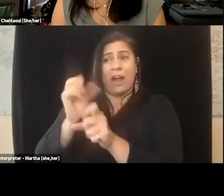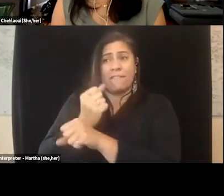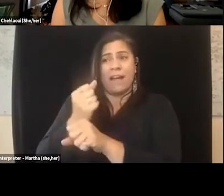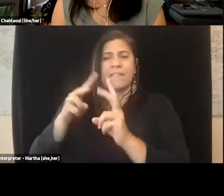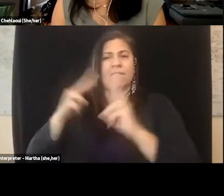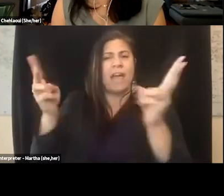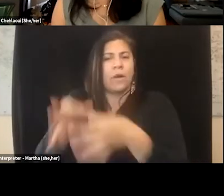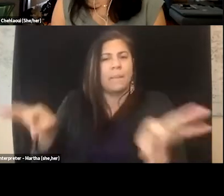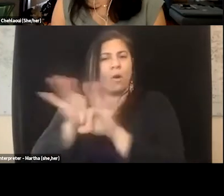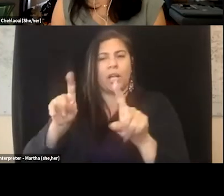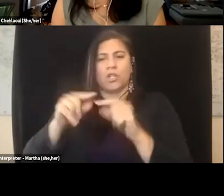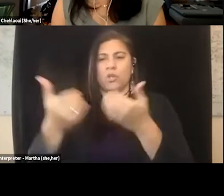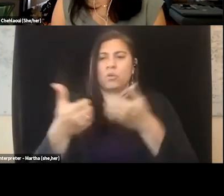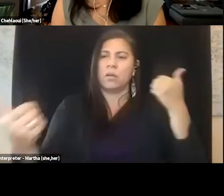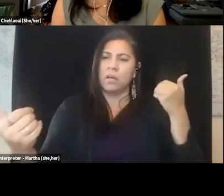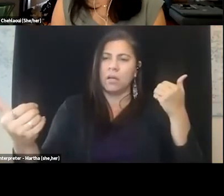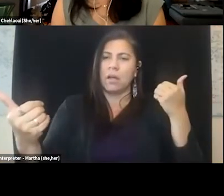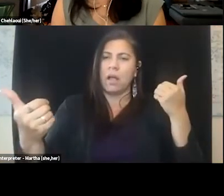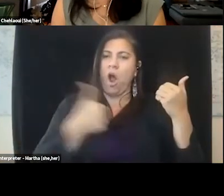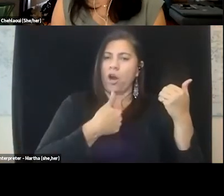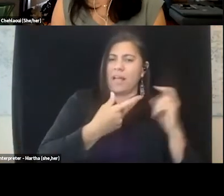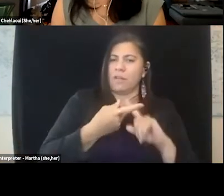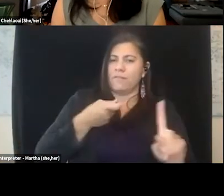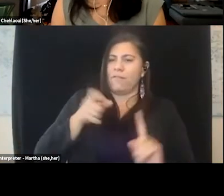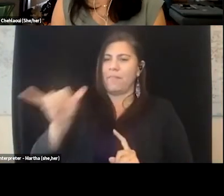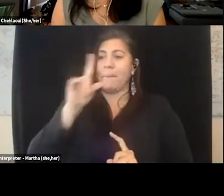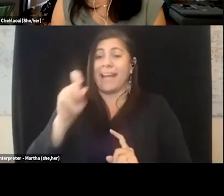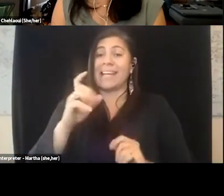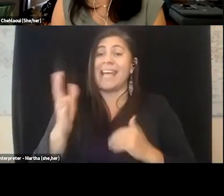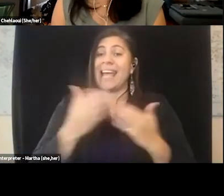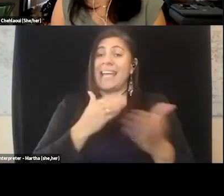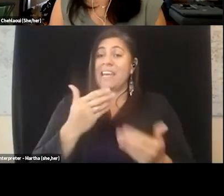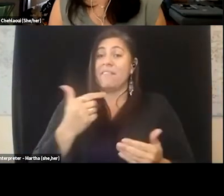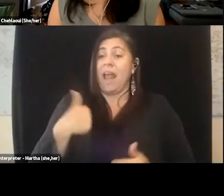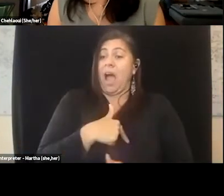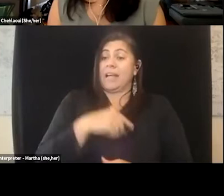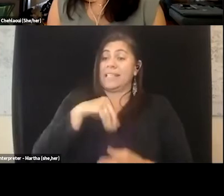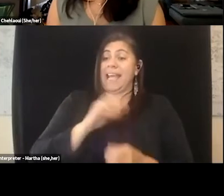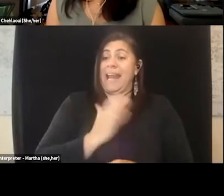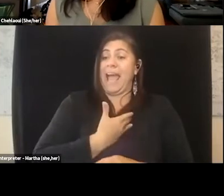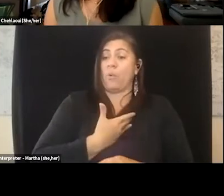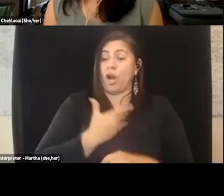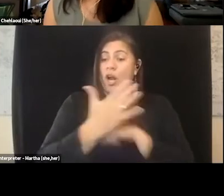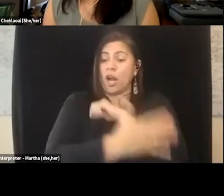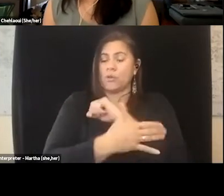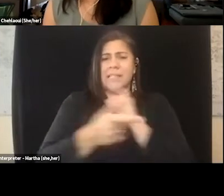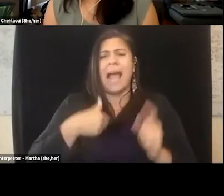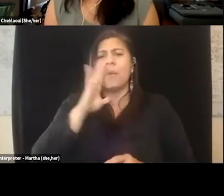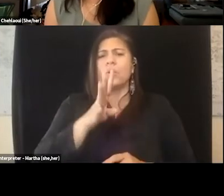to differentiate ourselves from that, because even us in our countries, like I speak for the Arab world,